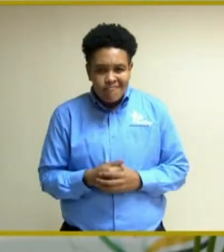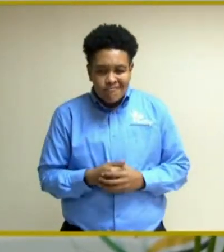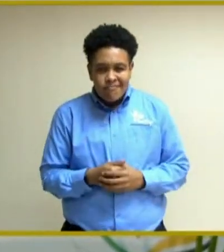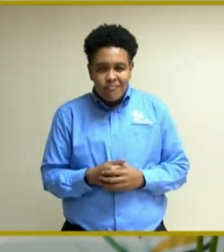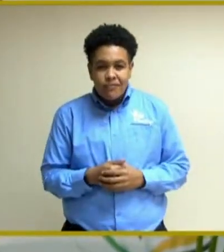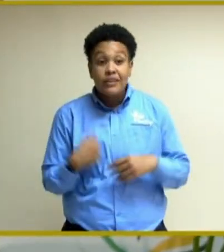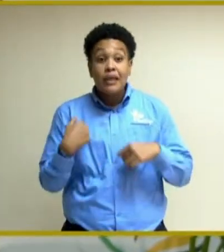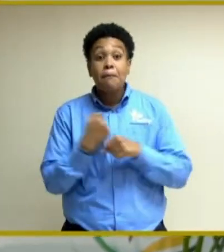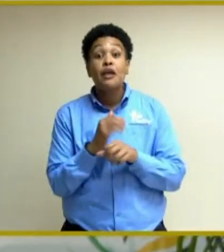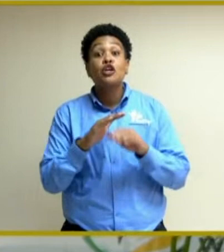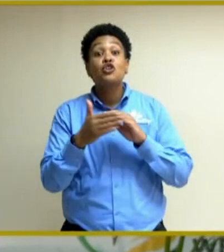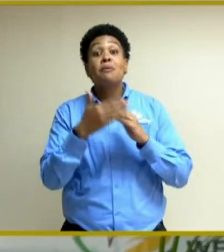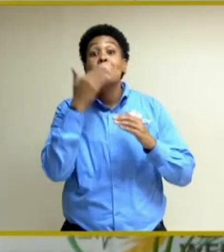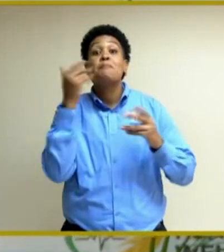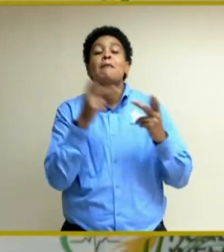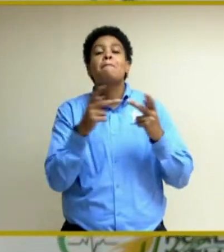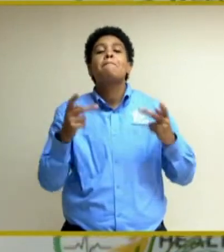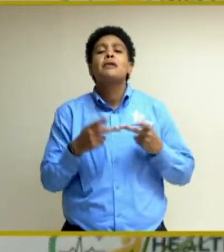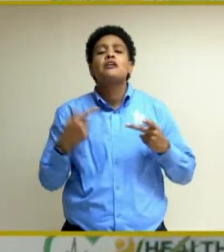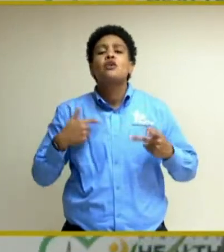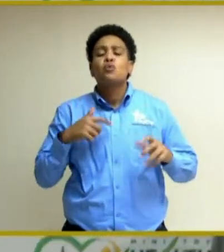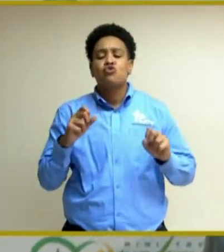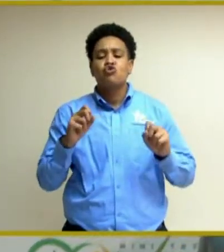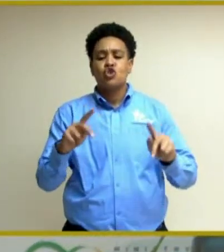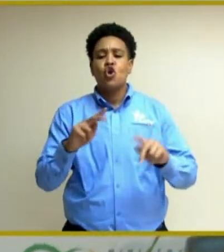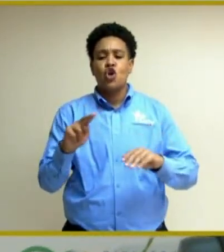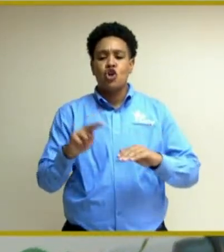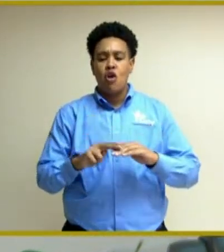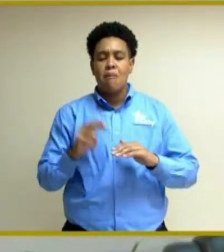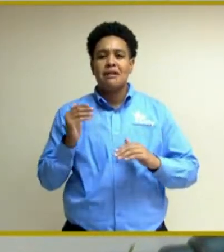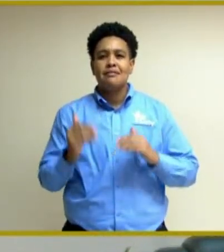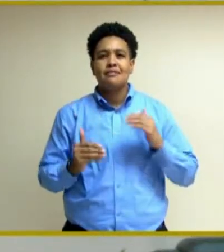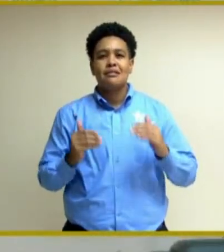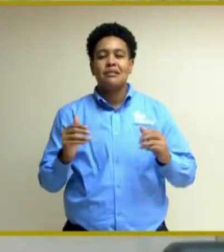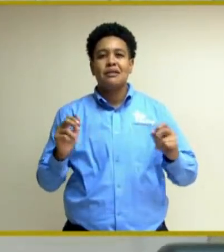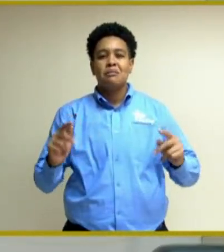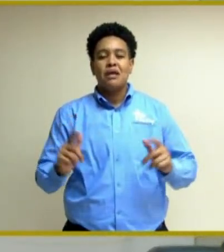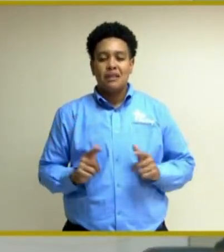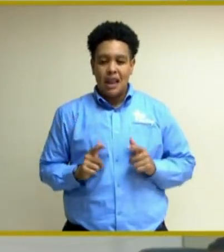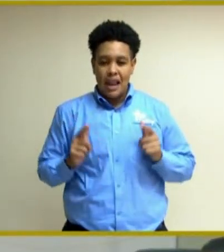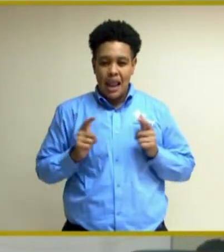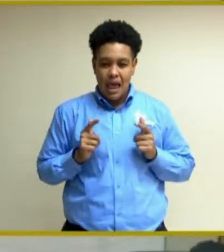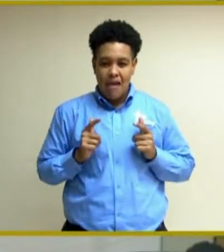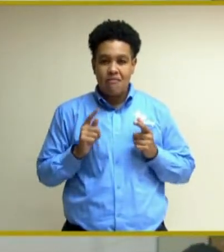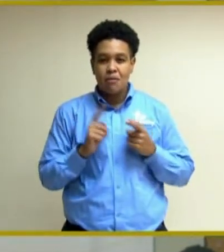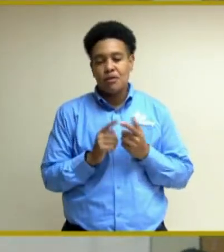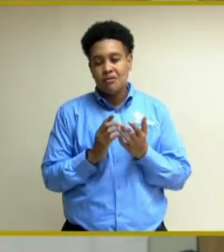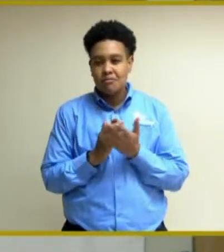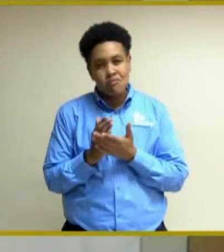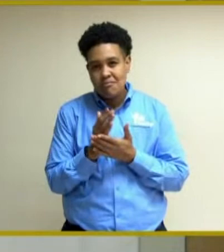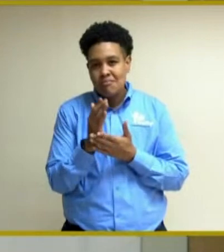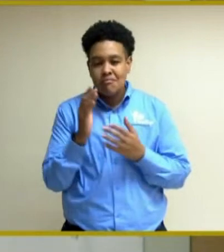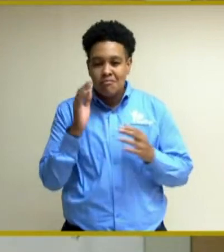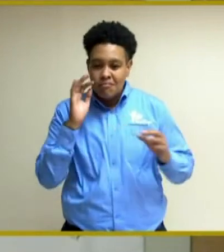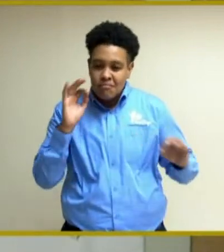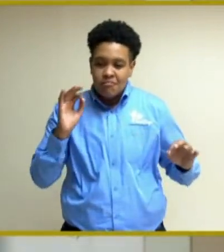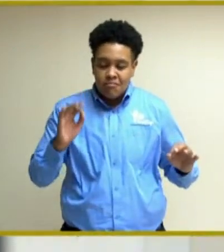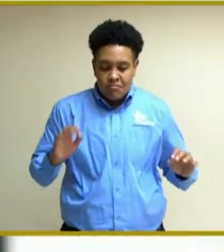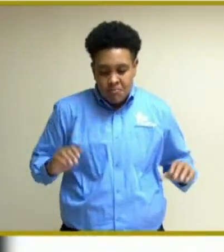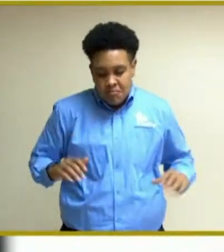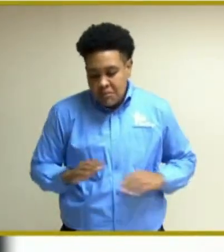and make Jamaica a better place as we restore normality to life and to livelihood. Thank you.